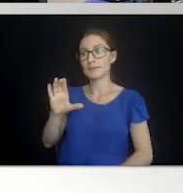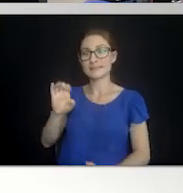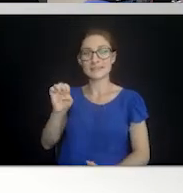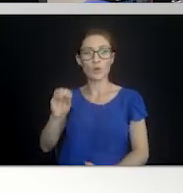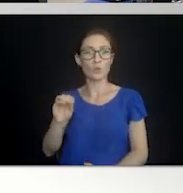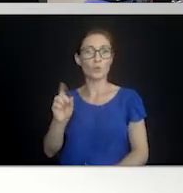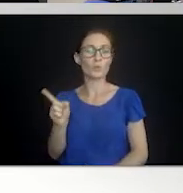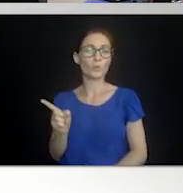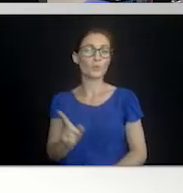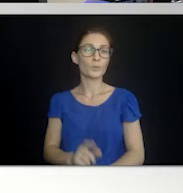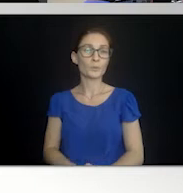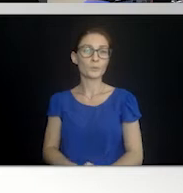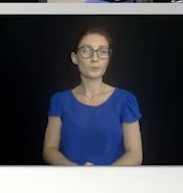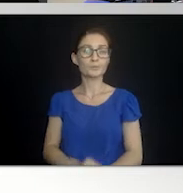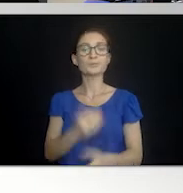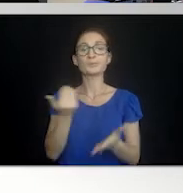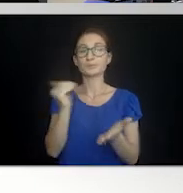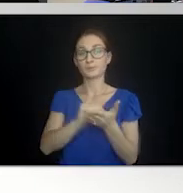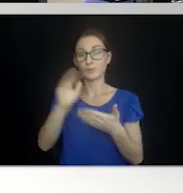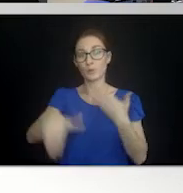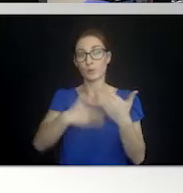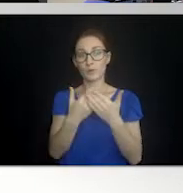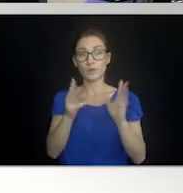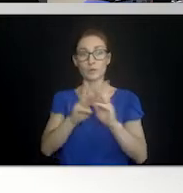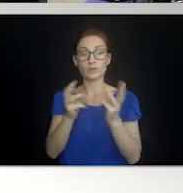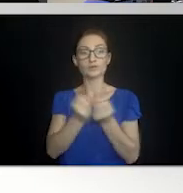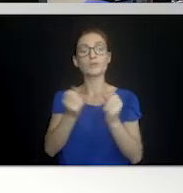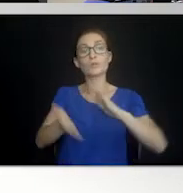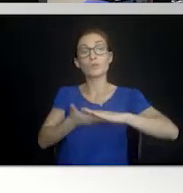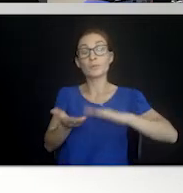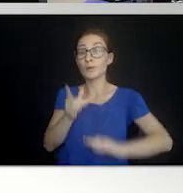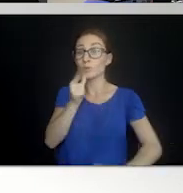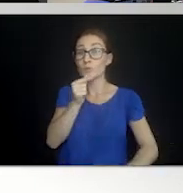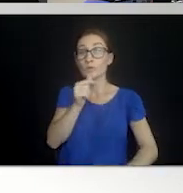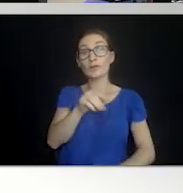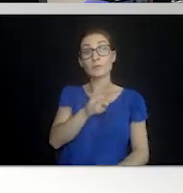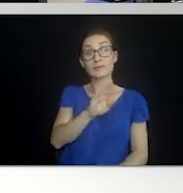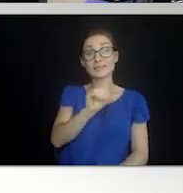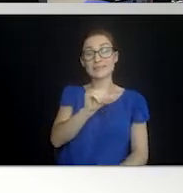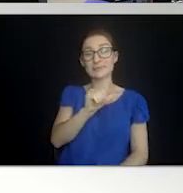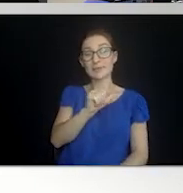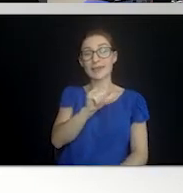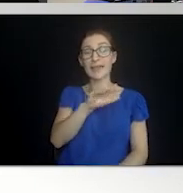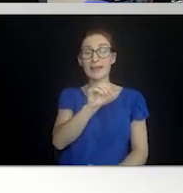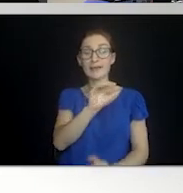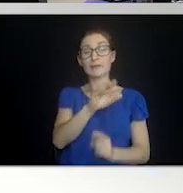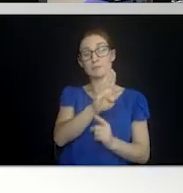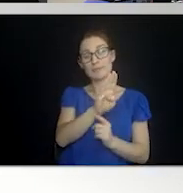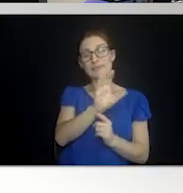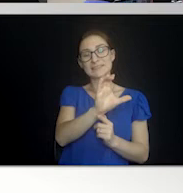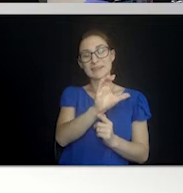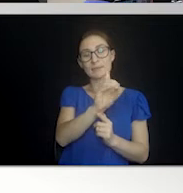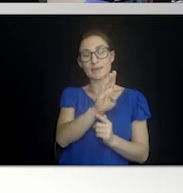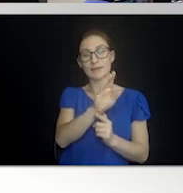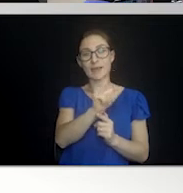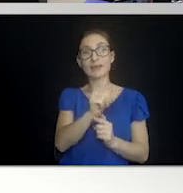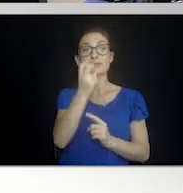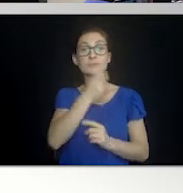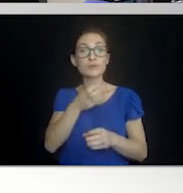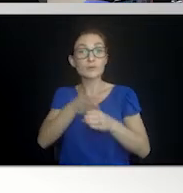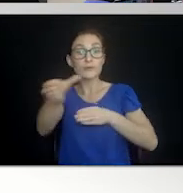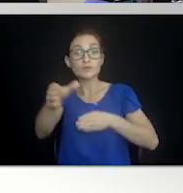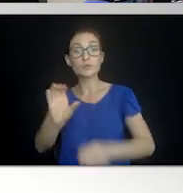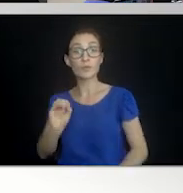Autism Society of America. Again, all of our workshops are run by either a BCBA, OT, PT, or speech